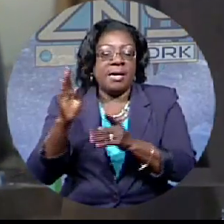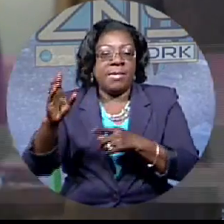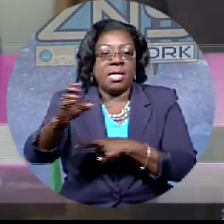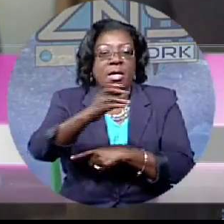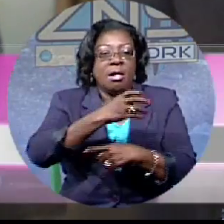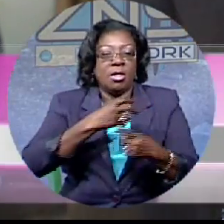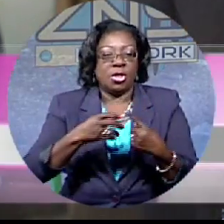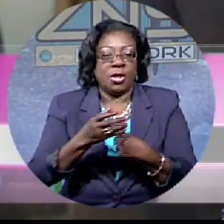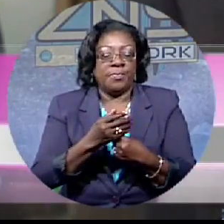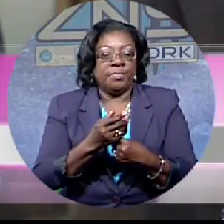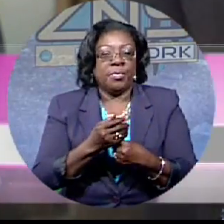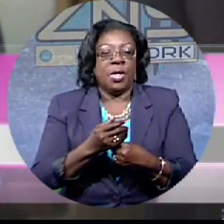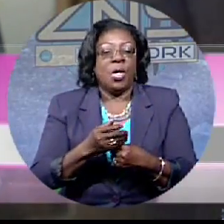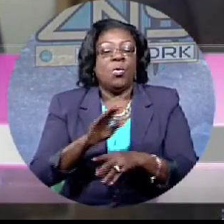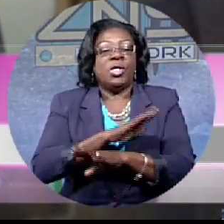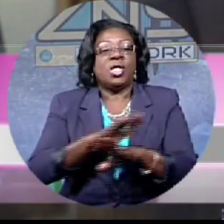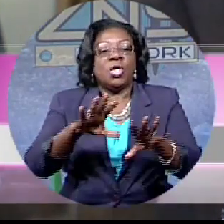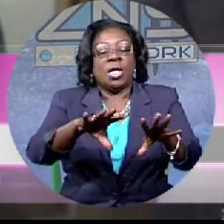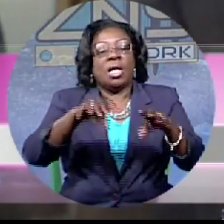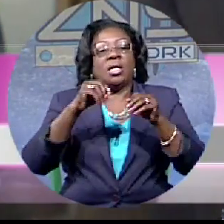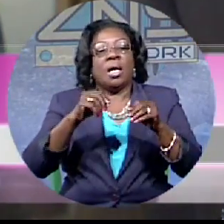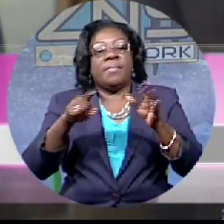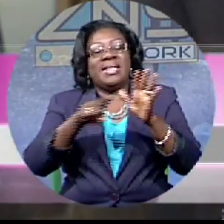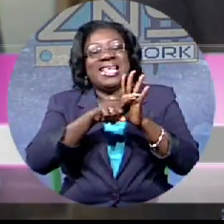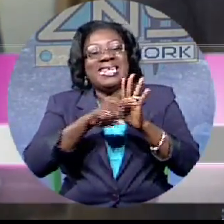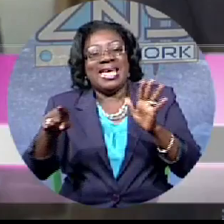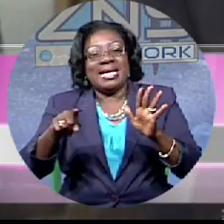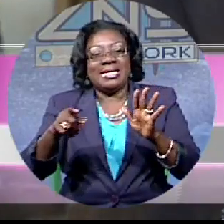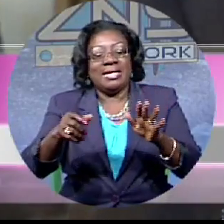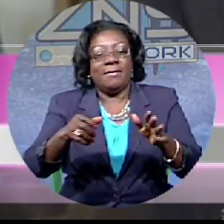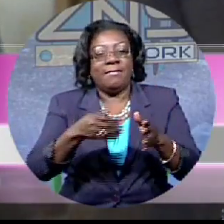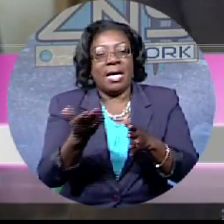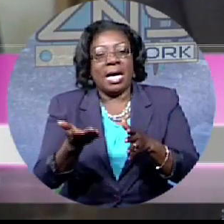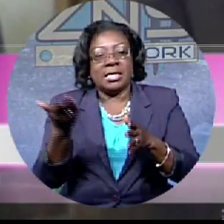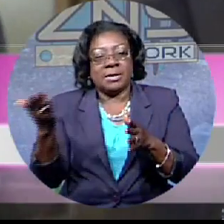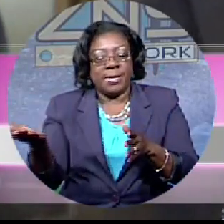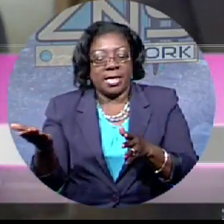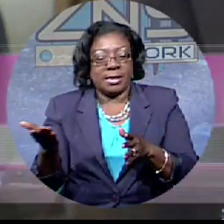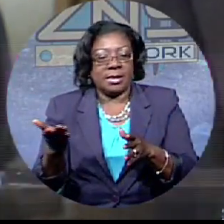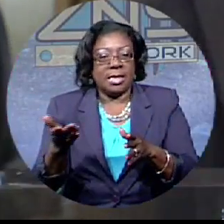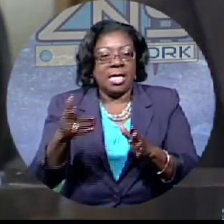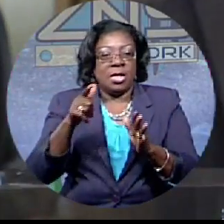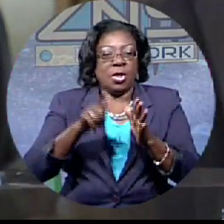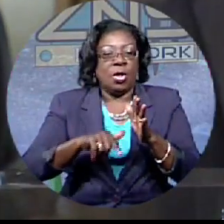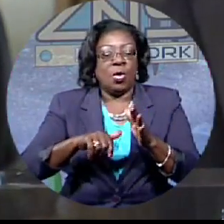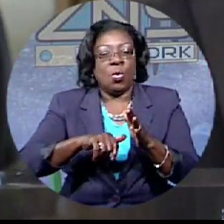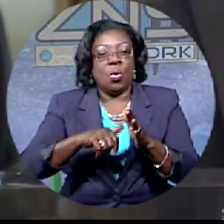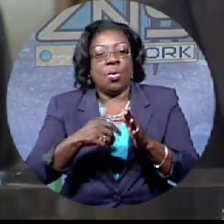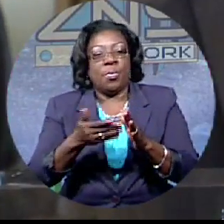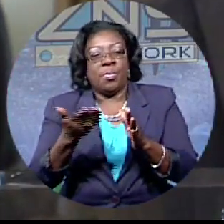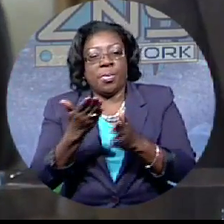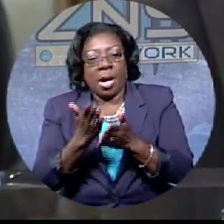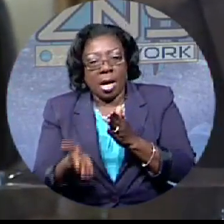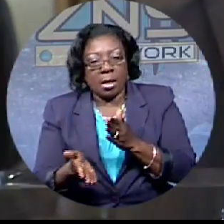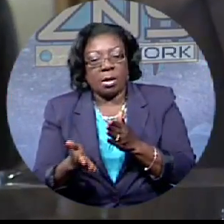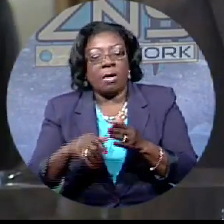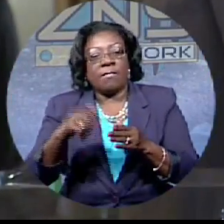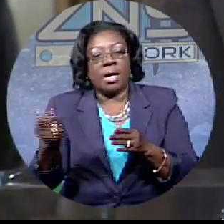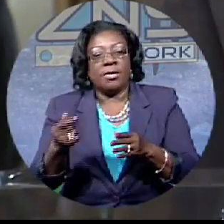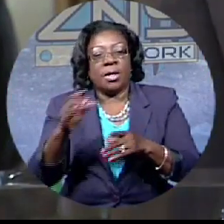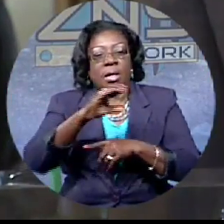adopt the negative aspects, the low end of other cultures,